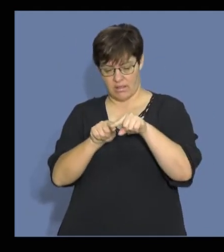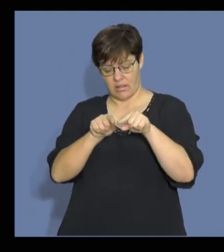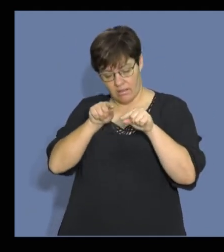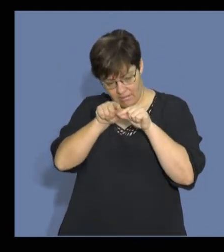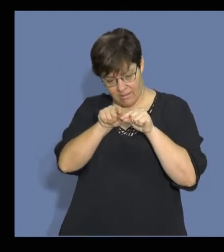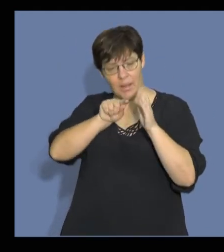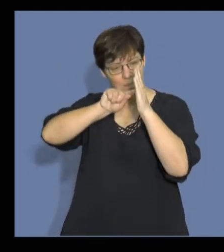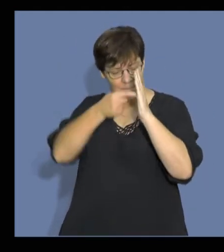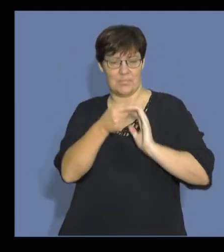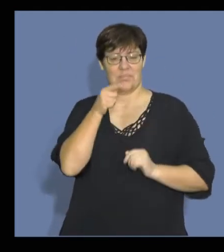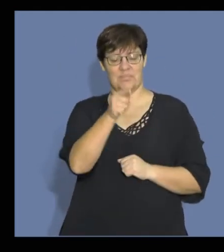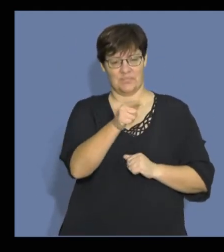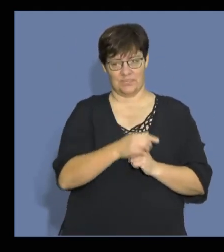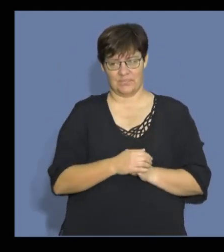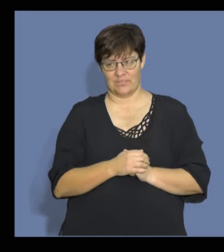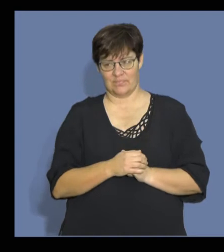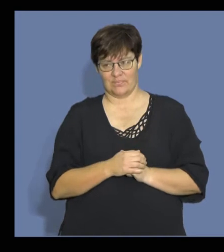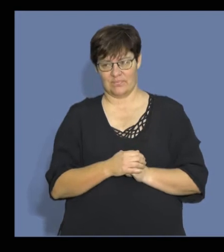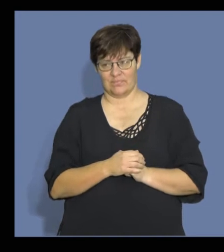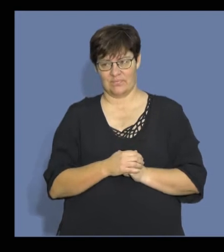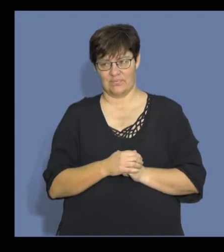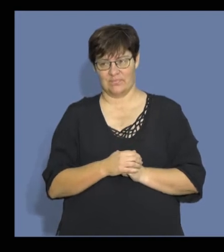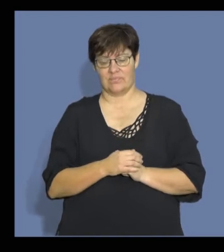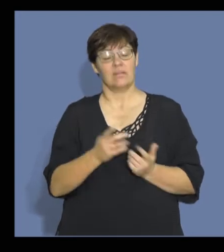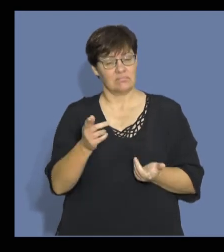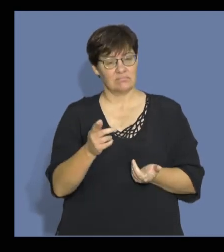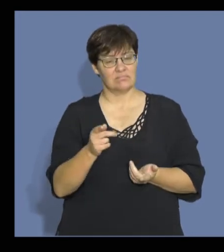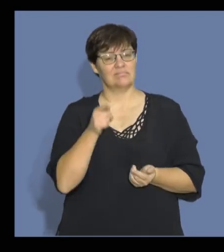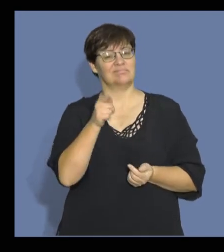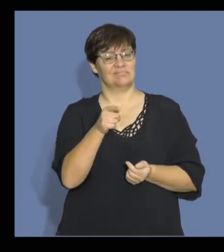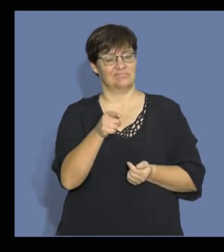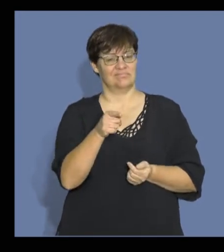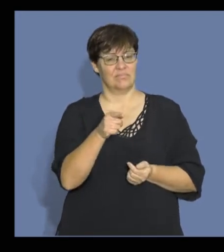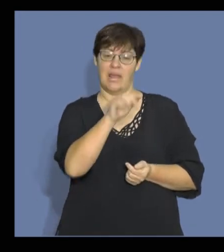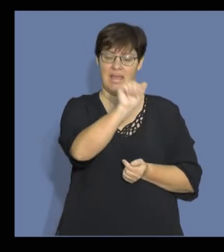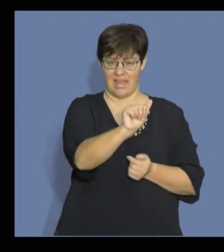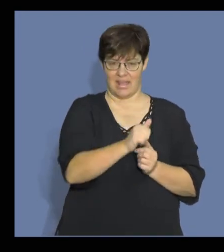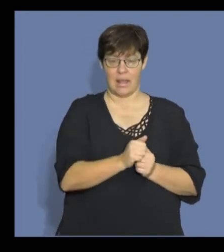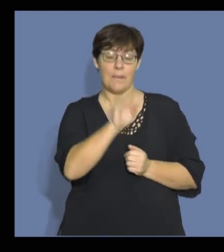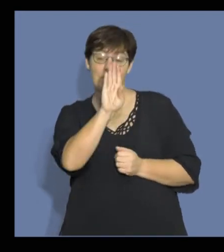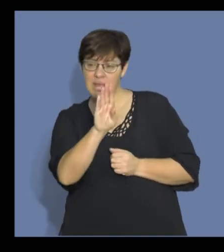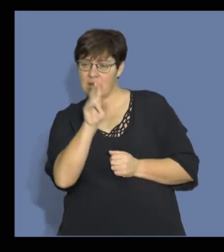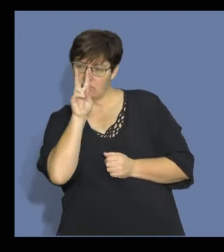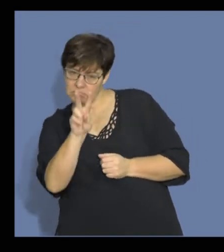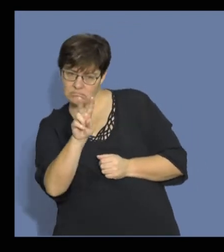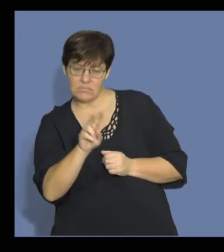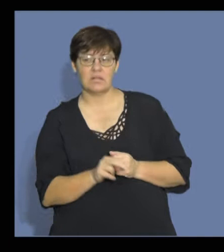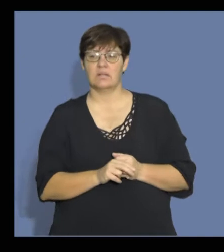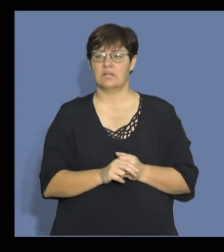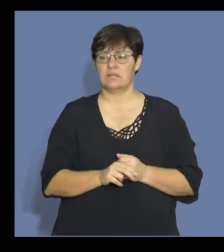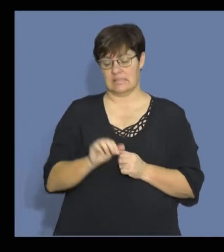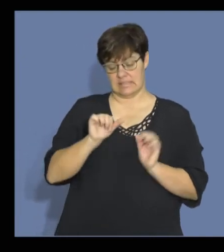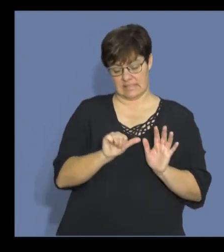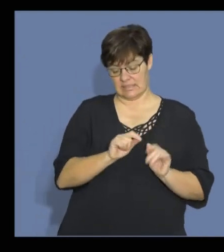they meet up? Well, they meet up at this point, and therefore that is A. B, the